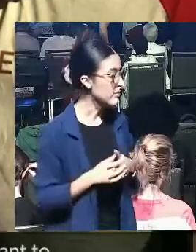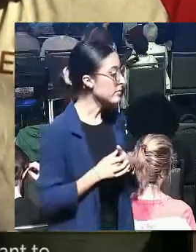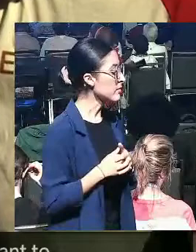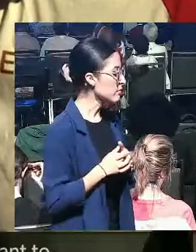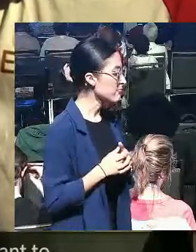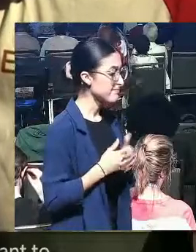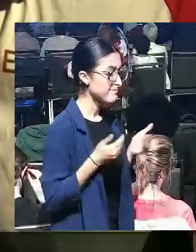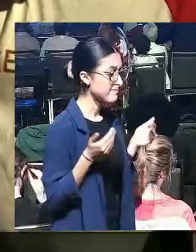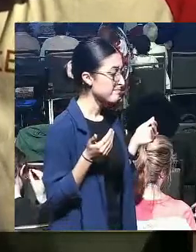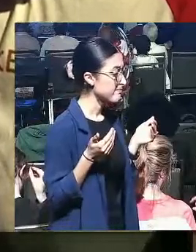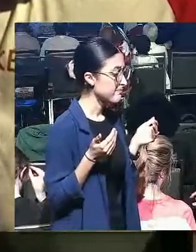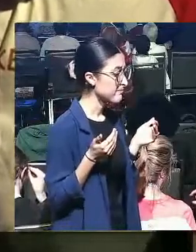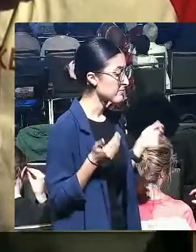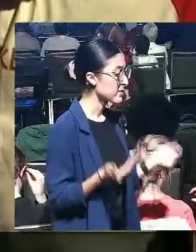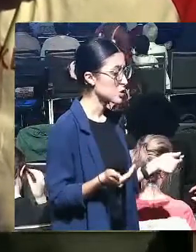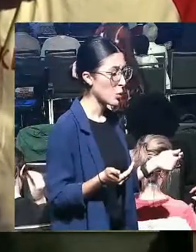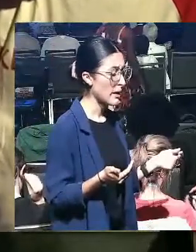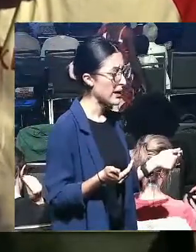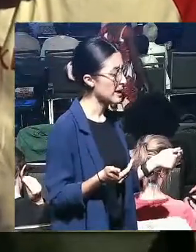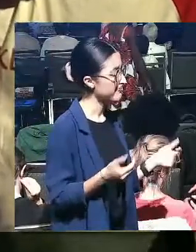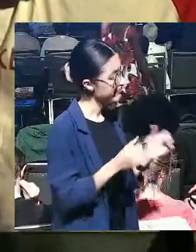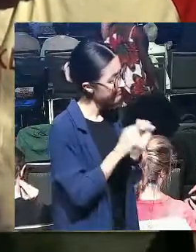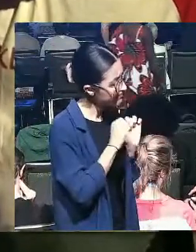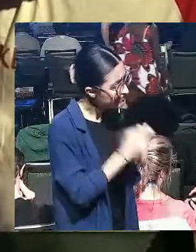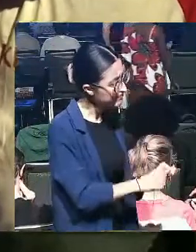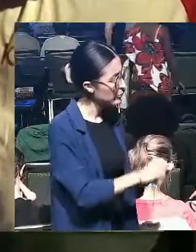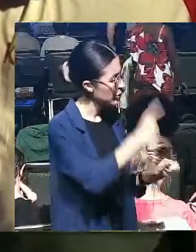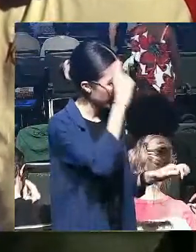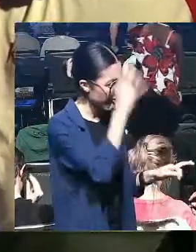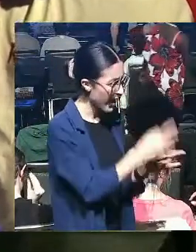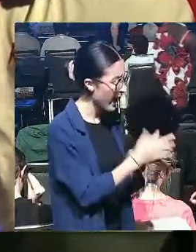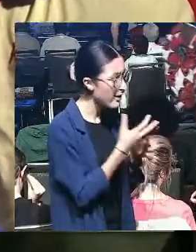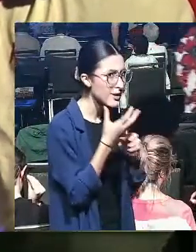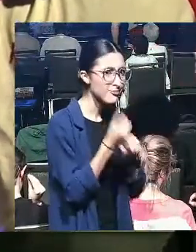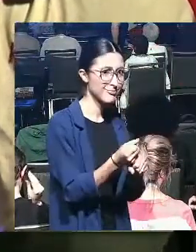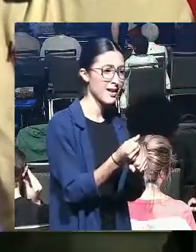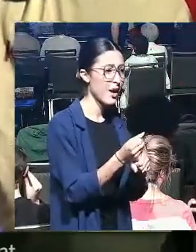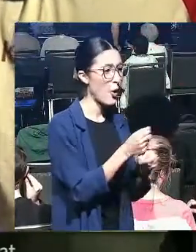Just take away for the faith that you have, and of course, Wakanda